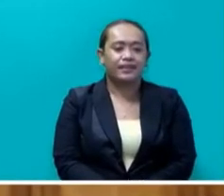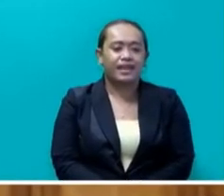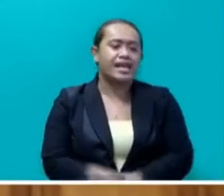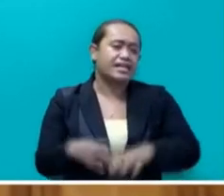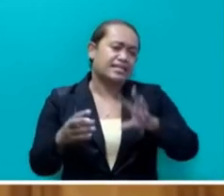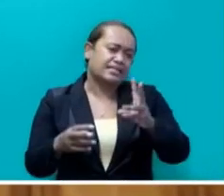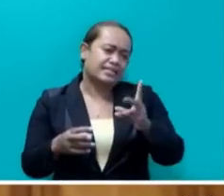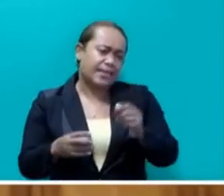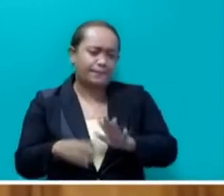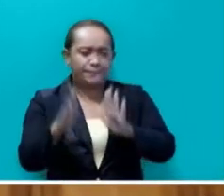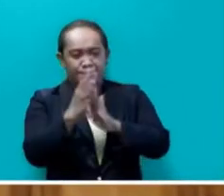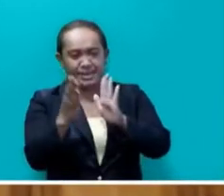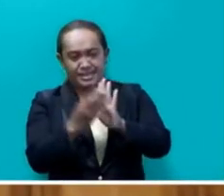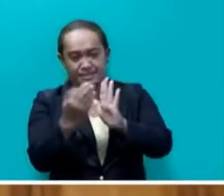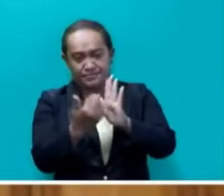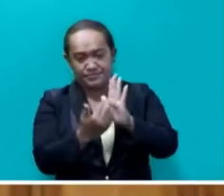disagree with, Honorable Speaker,